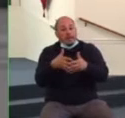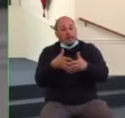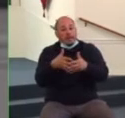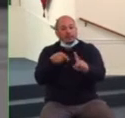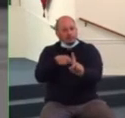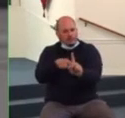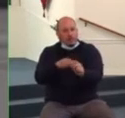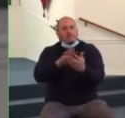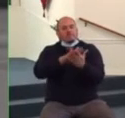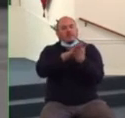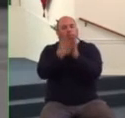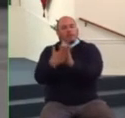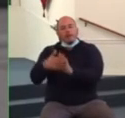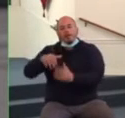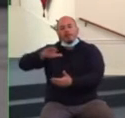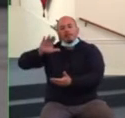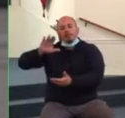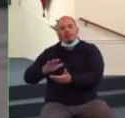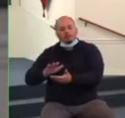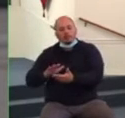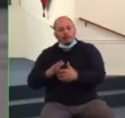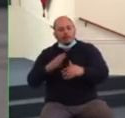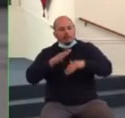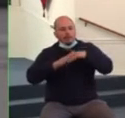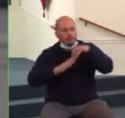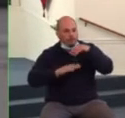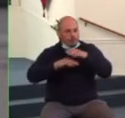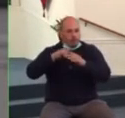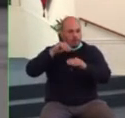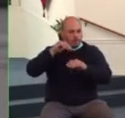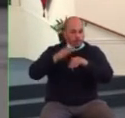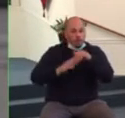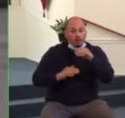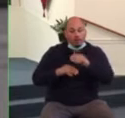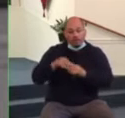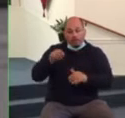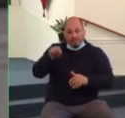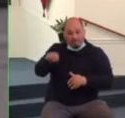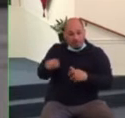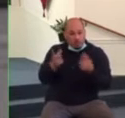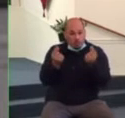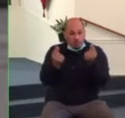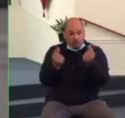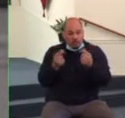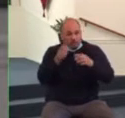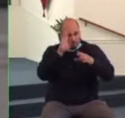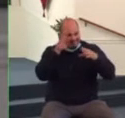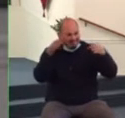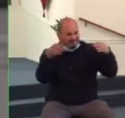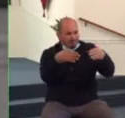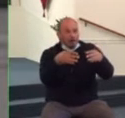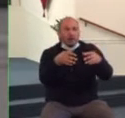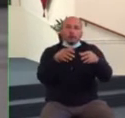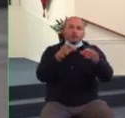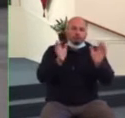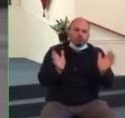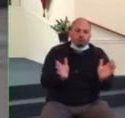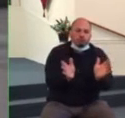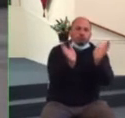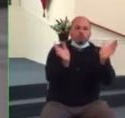purposes of God's kingdom. They set themselves aside. They set their comfort aside for the sake of Jesus.